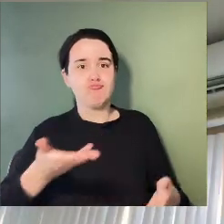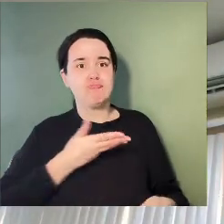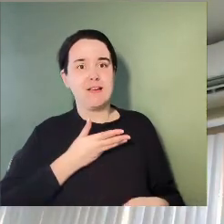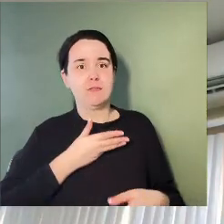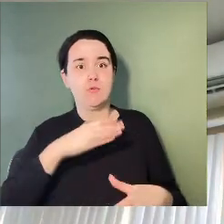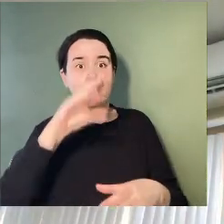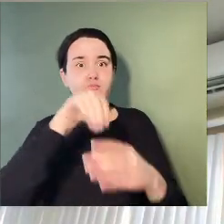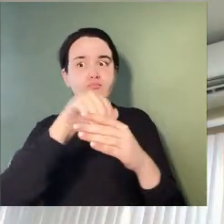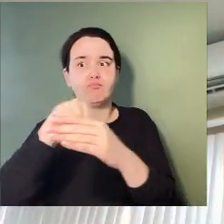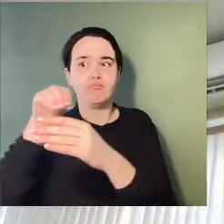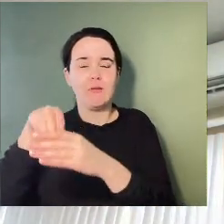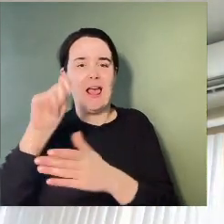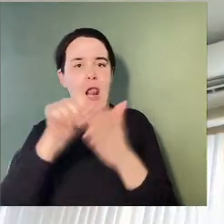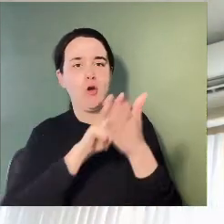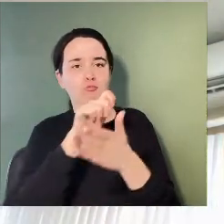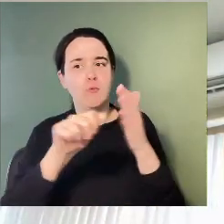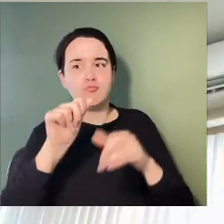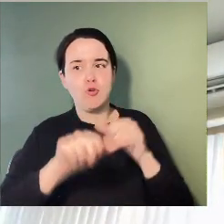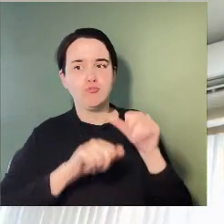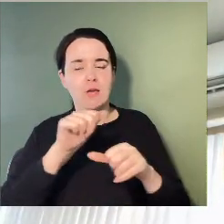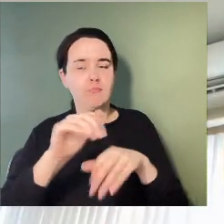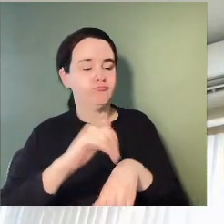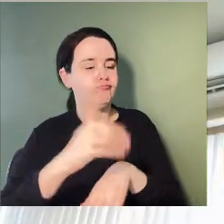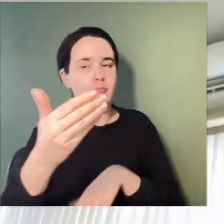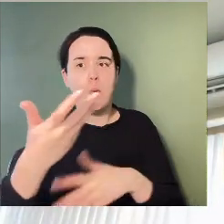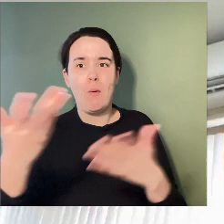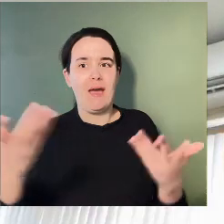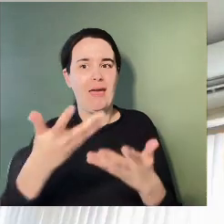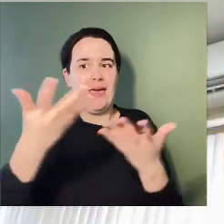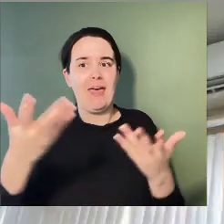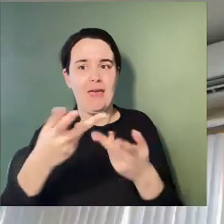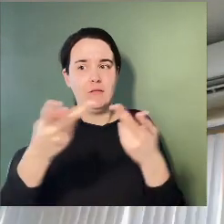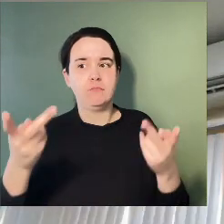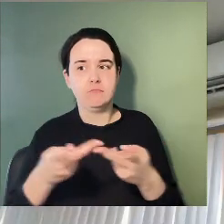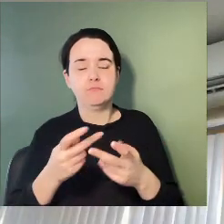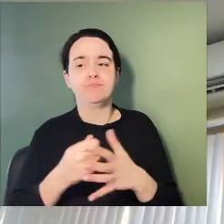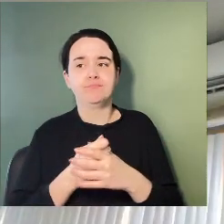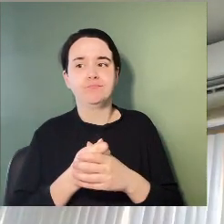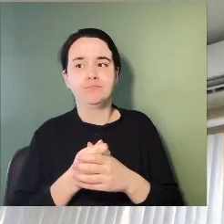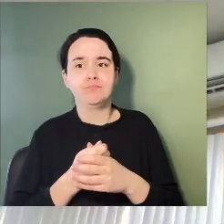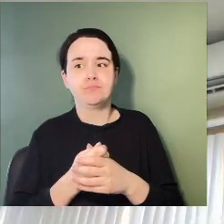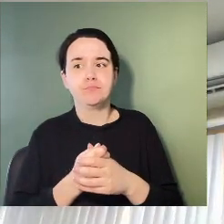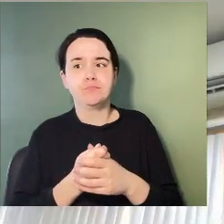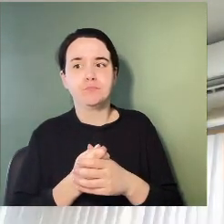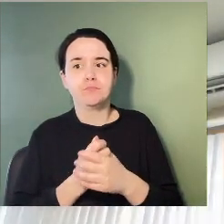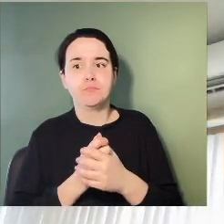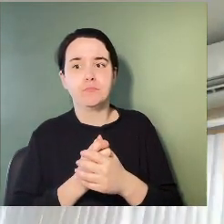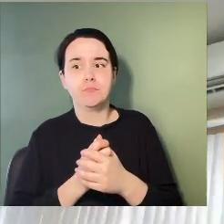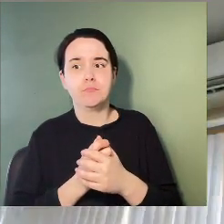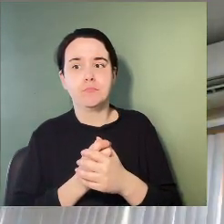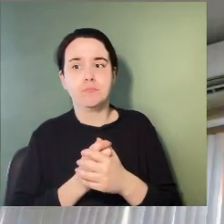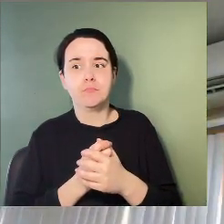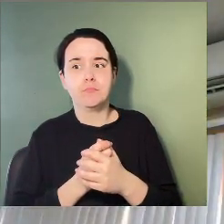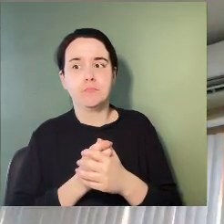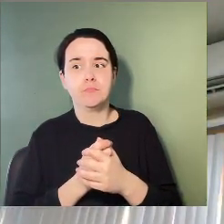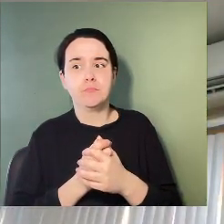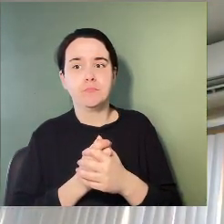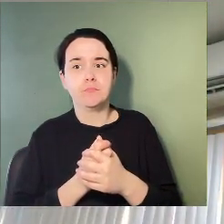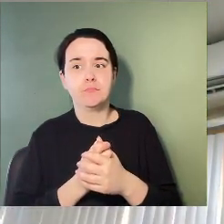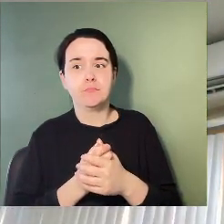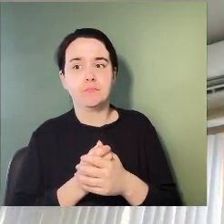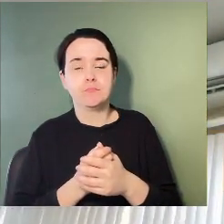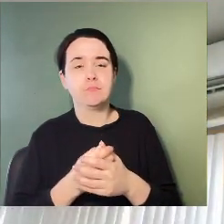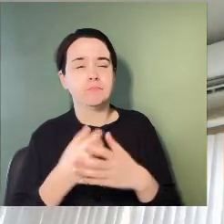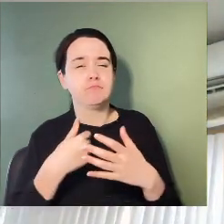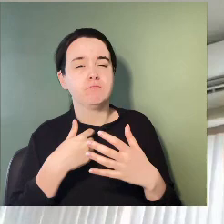fully in the electoral process, except the person chooses not to. So, I hope I got your question right.